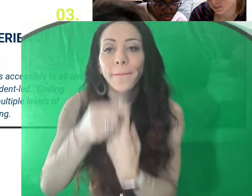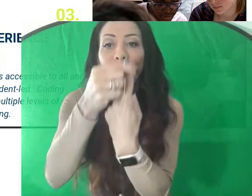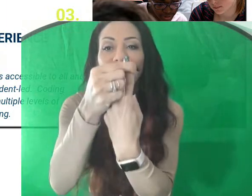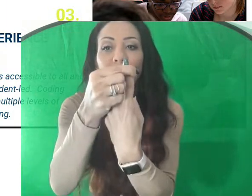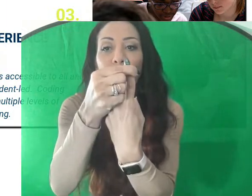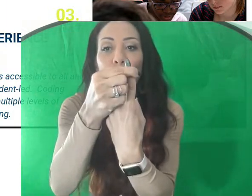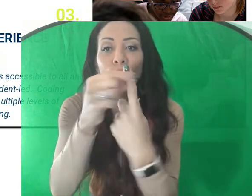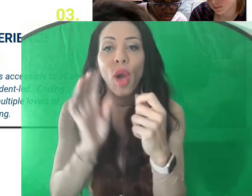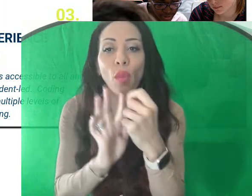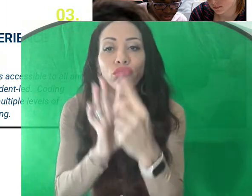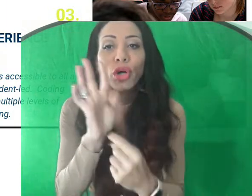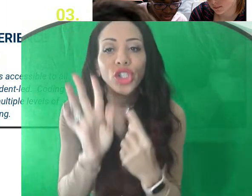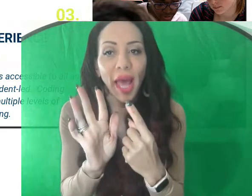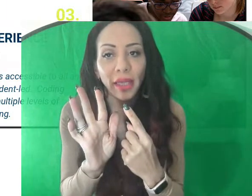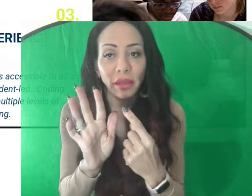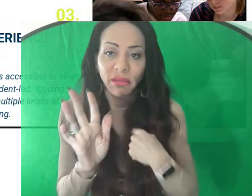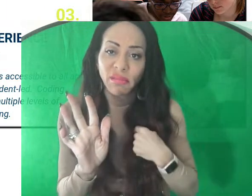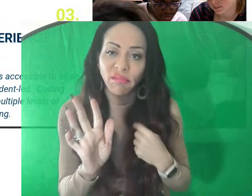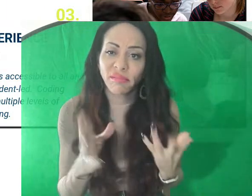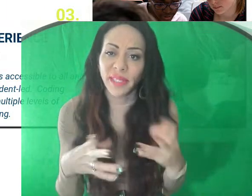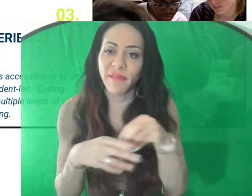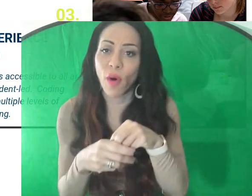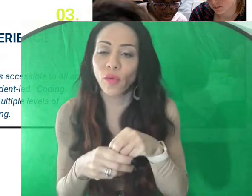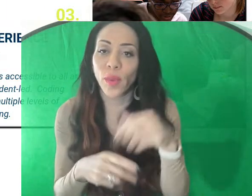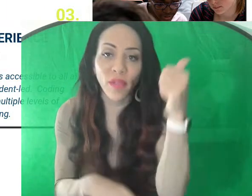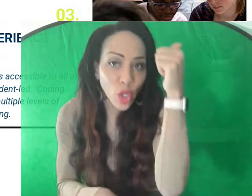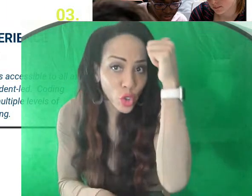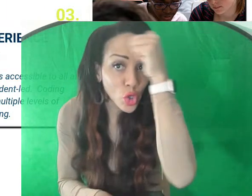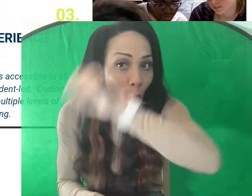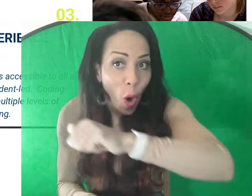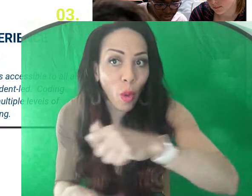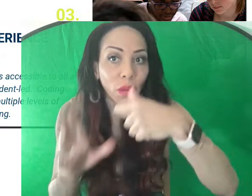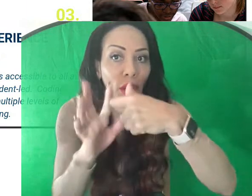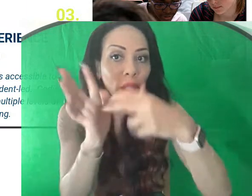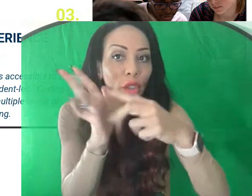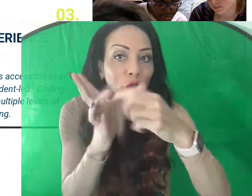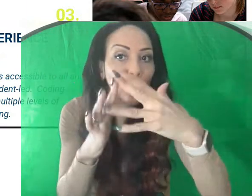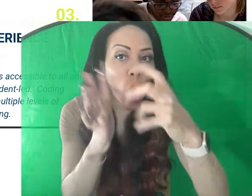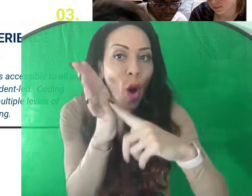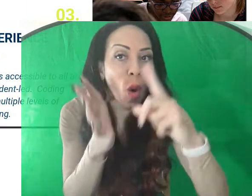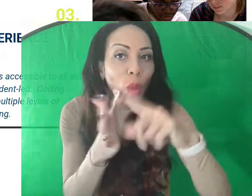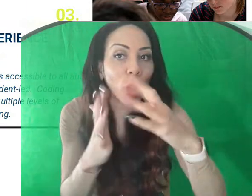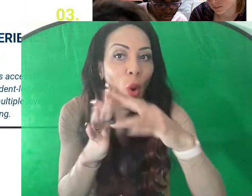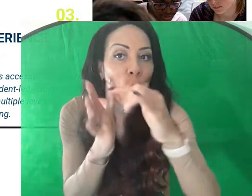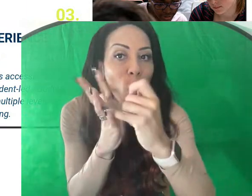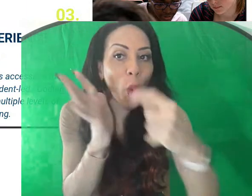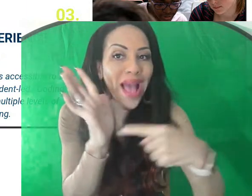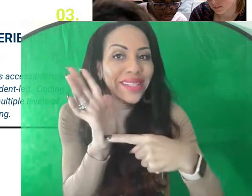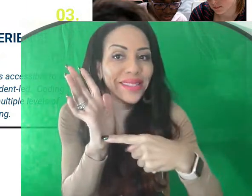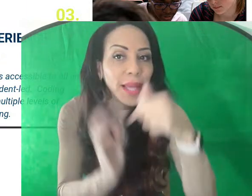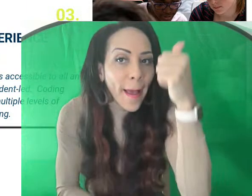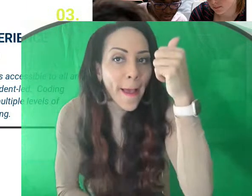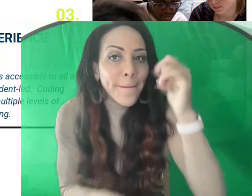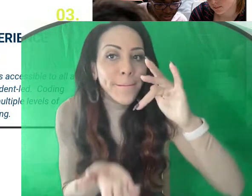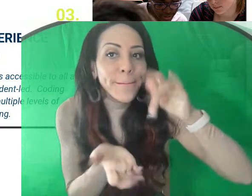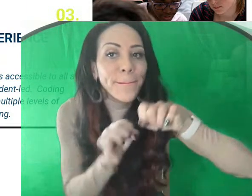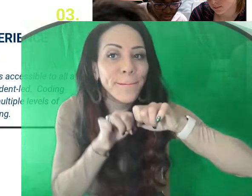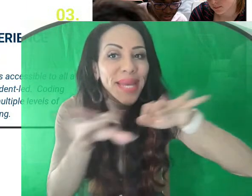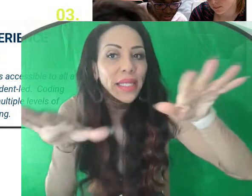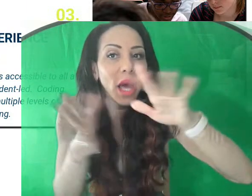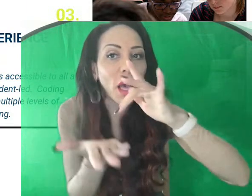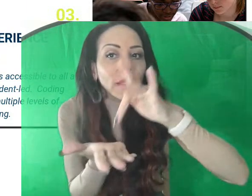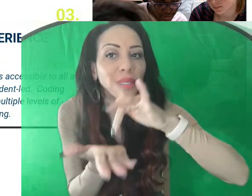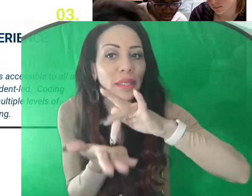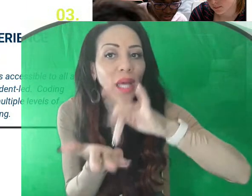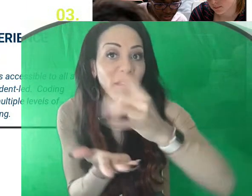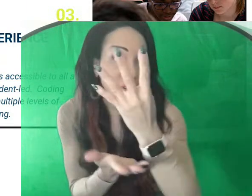on a bespoke programme with Knoll West Media Centre, apologies. And the students that we've been working with, or